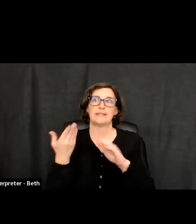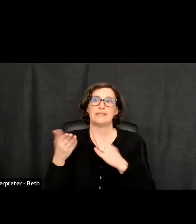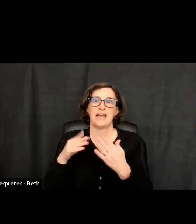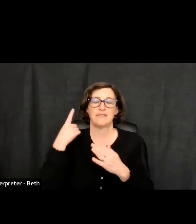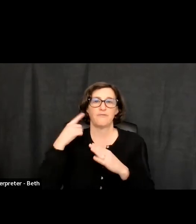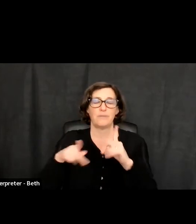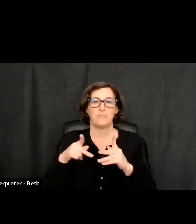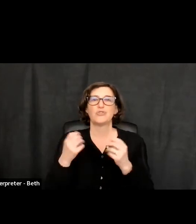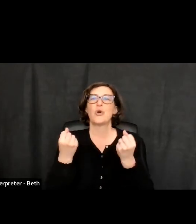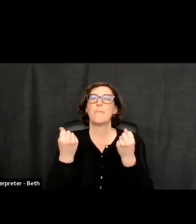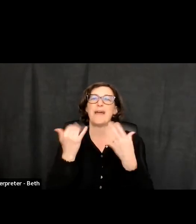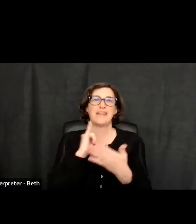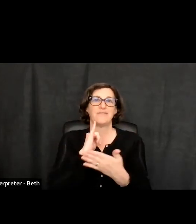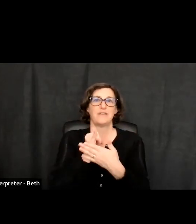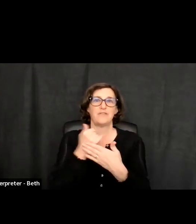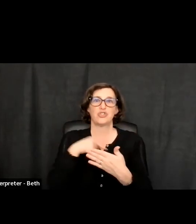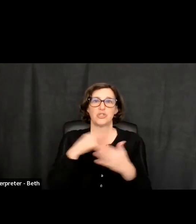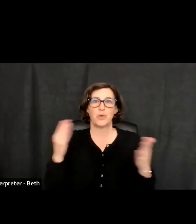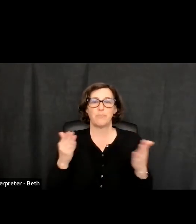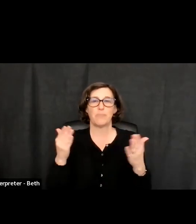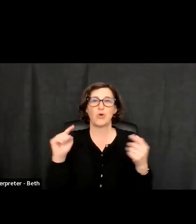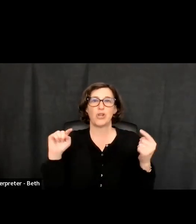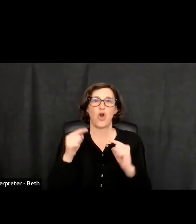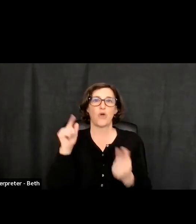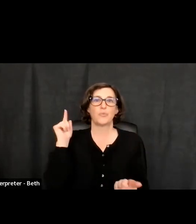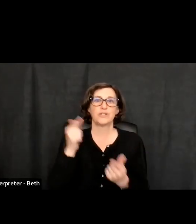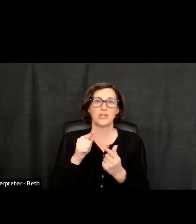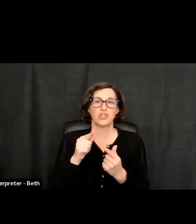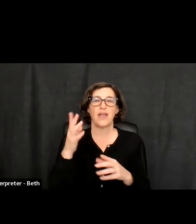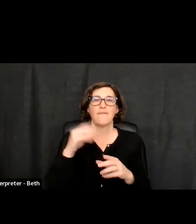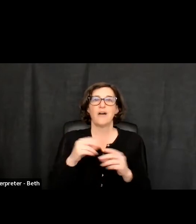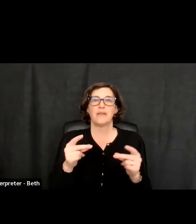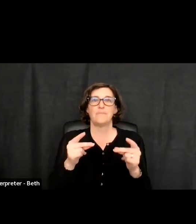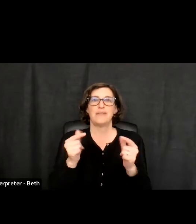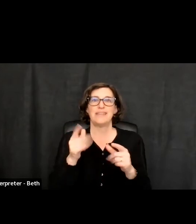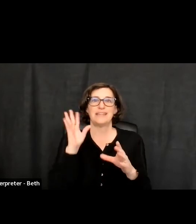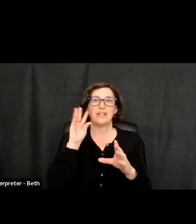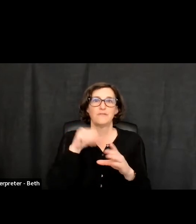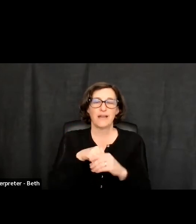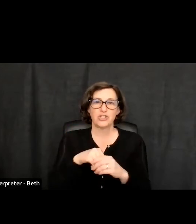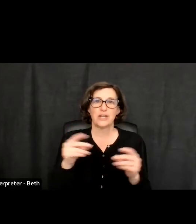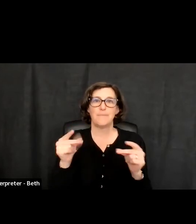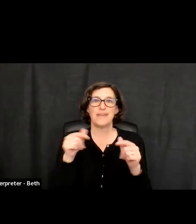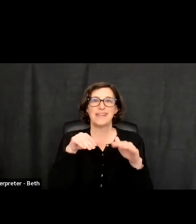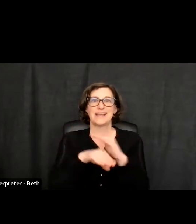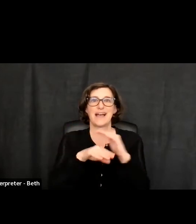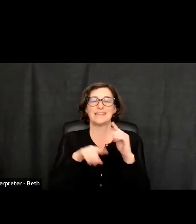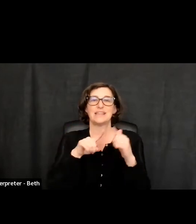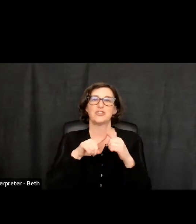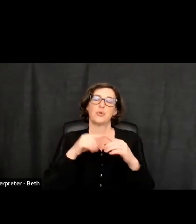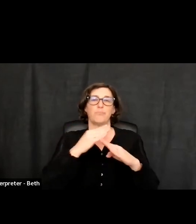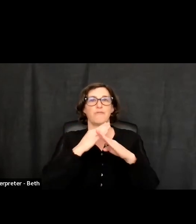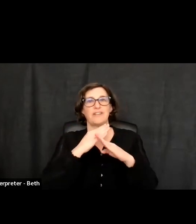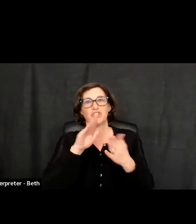that we promote in harm reduction involve immediate intervention, immediate access to an overdose prevention center,